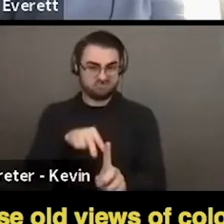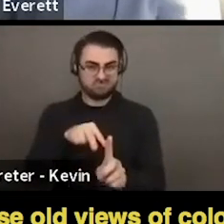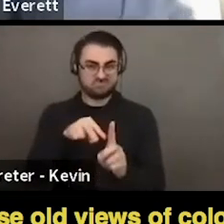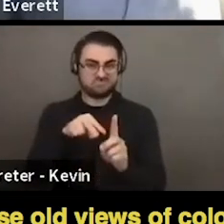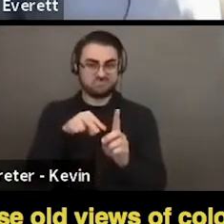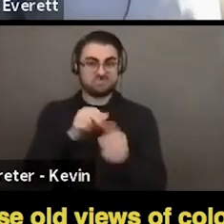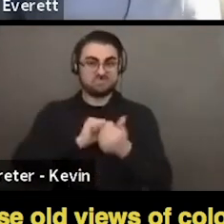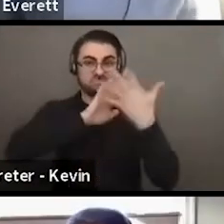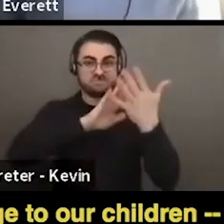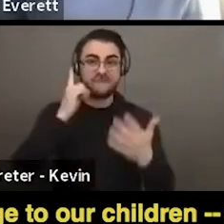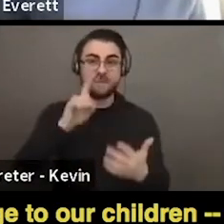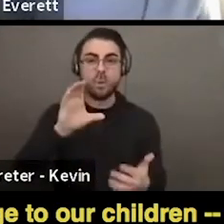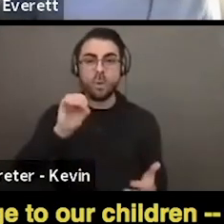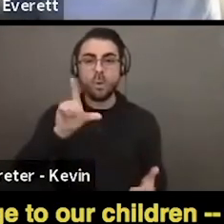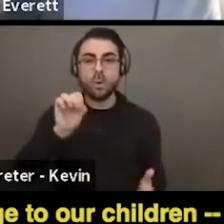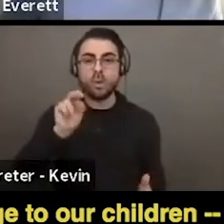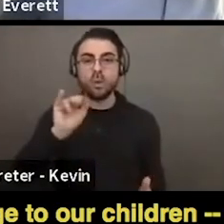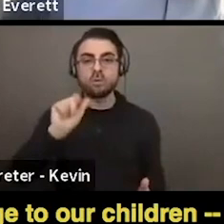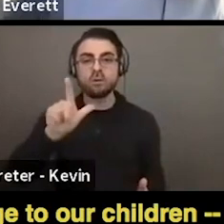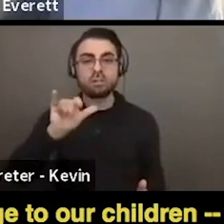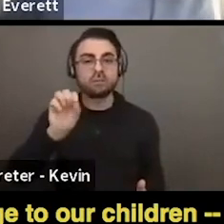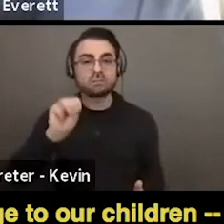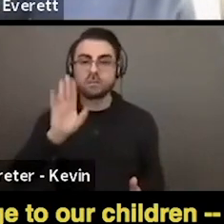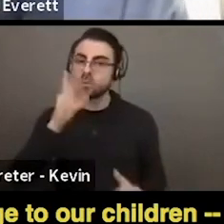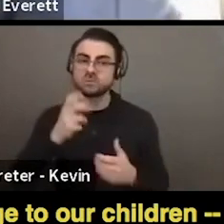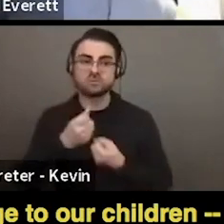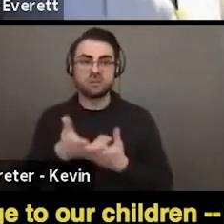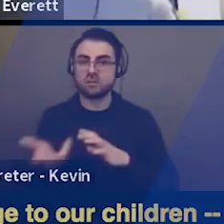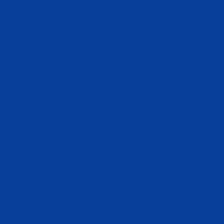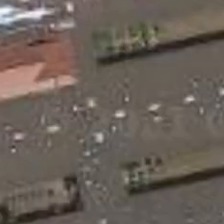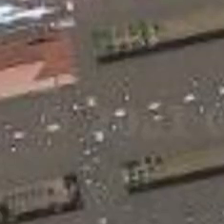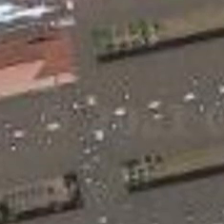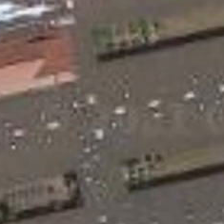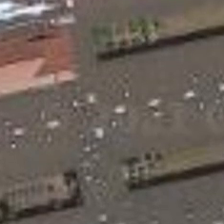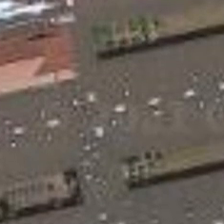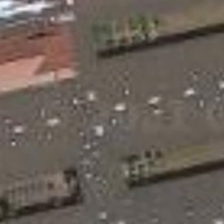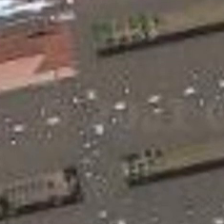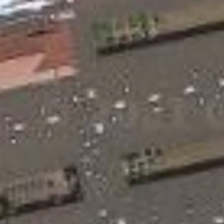it's gonna lead to being fired because you're gonna be doing damage to our children, trauma.